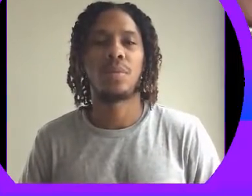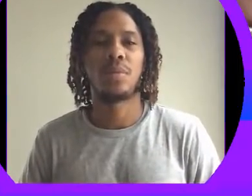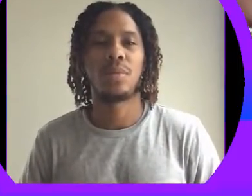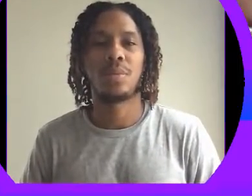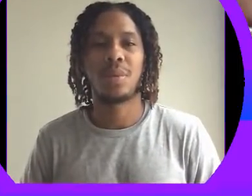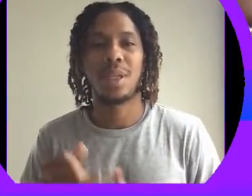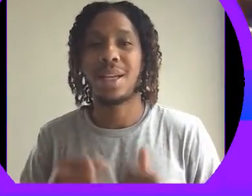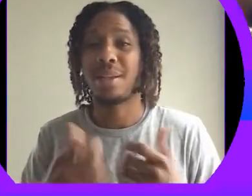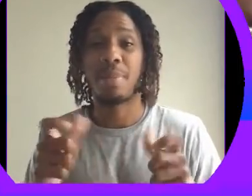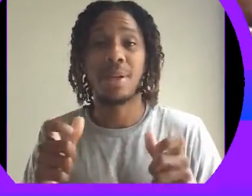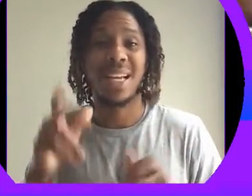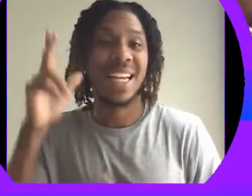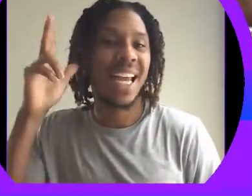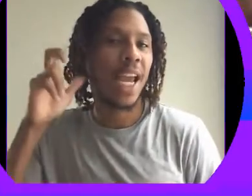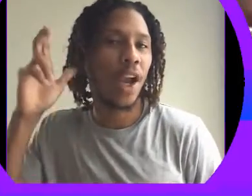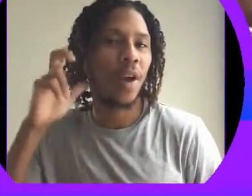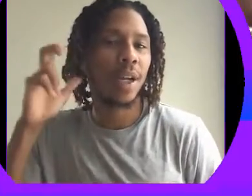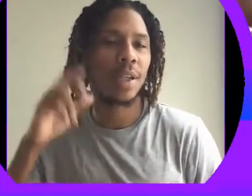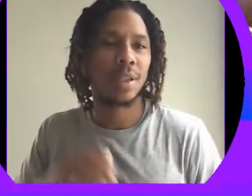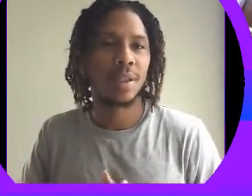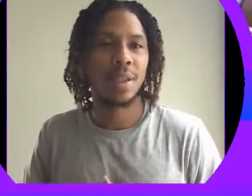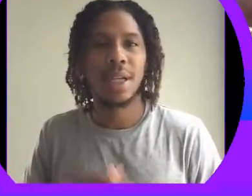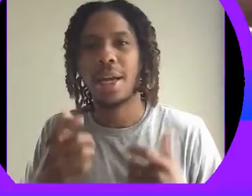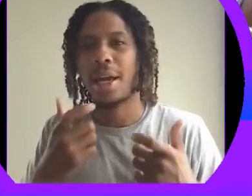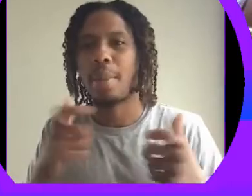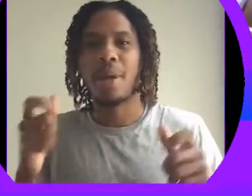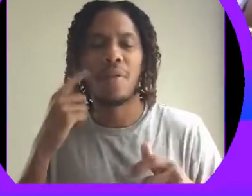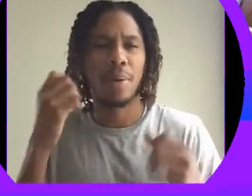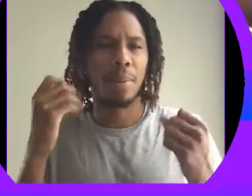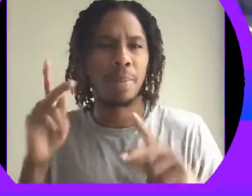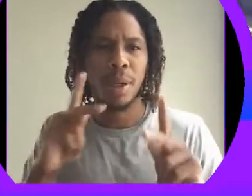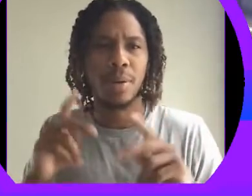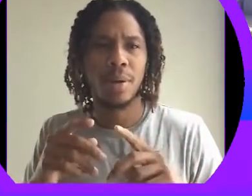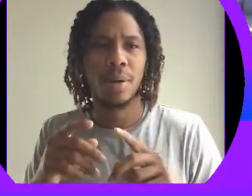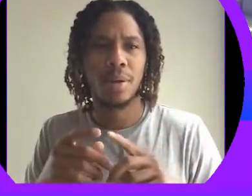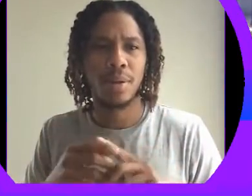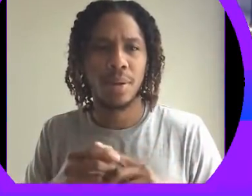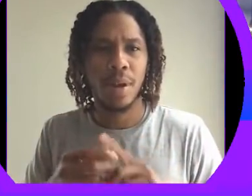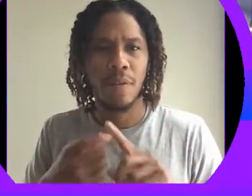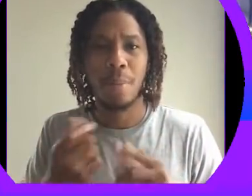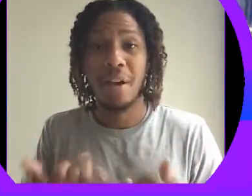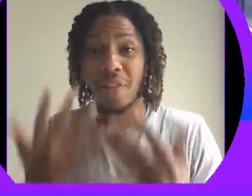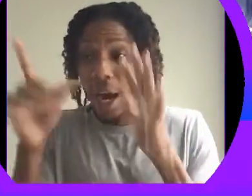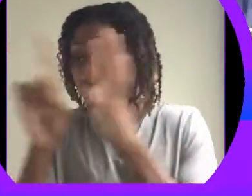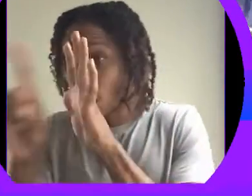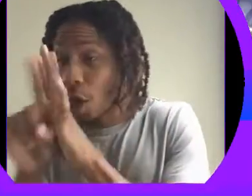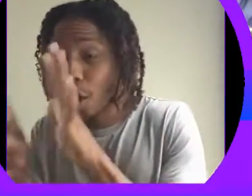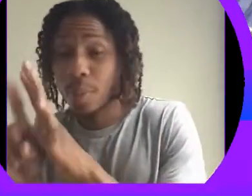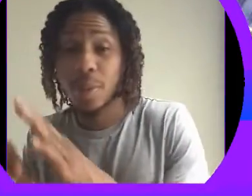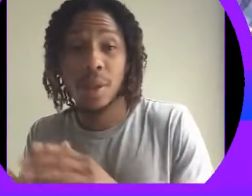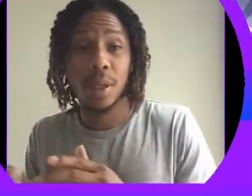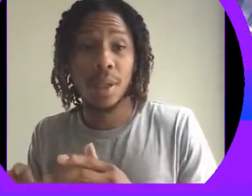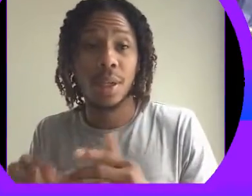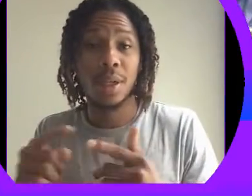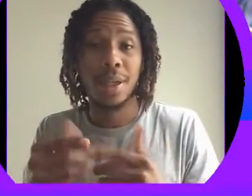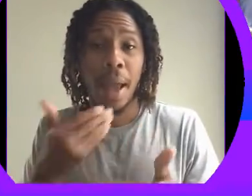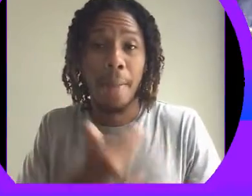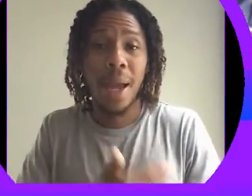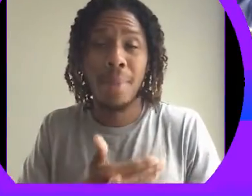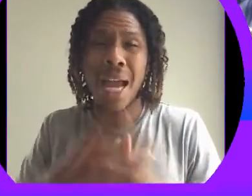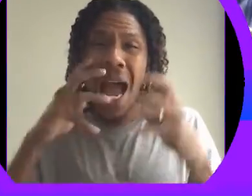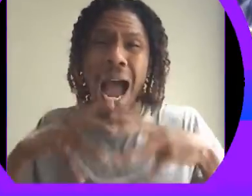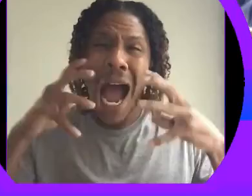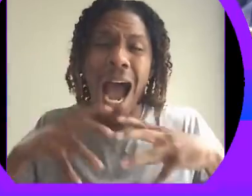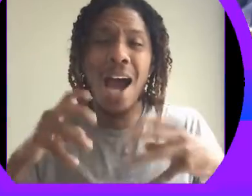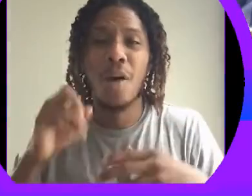Well, the last big one is hearing. It is a big one for lots of people, from the fire alarm to baby